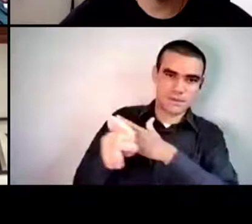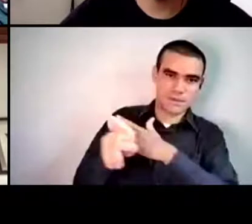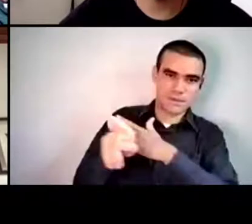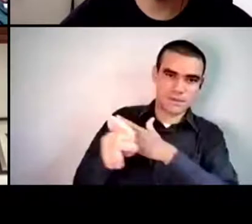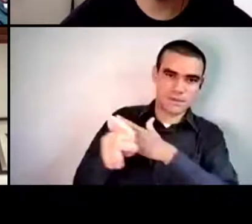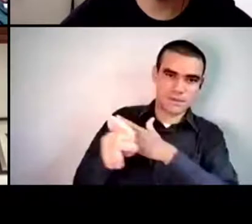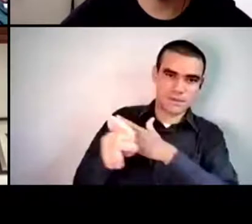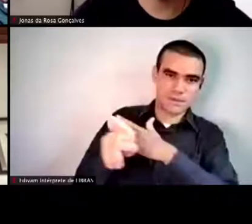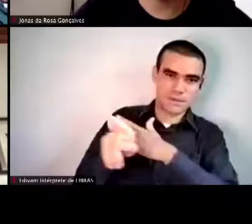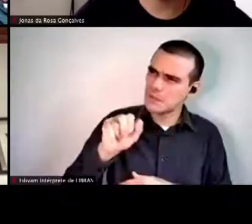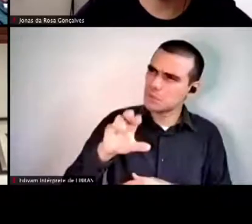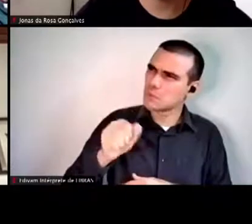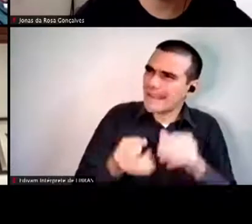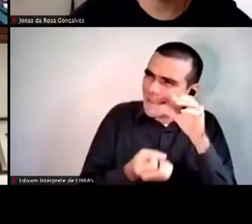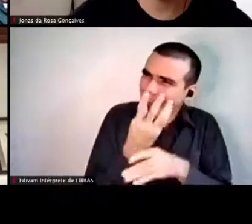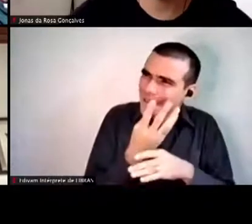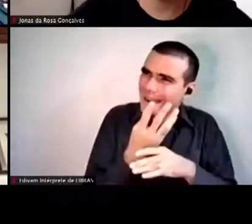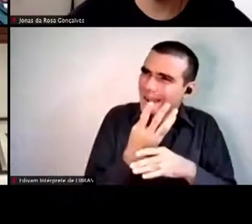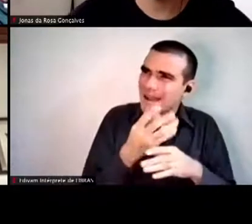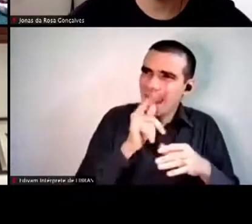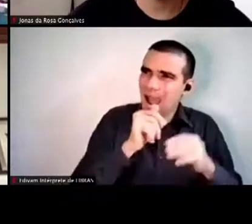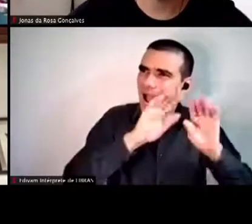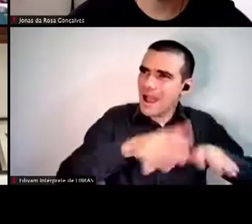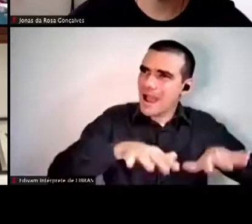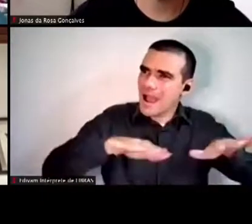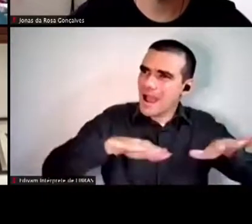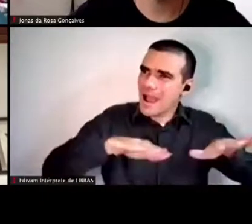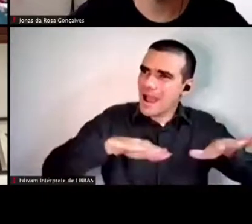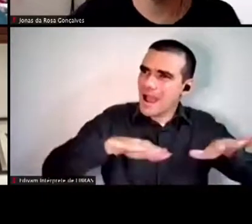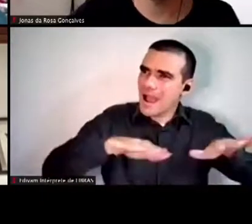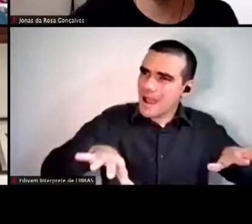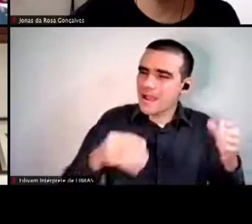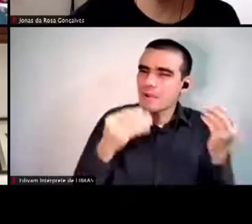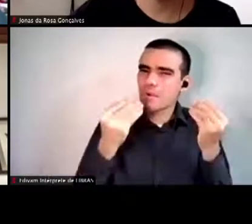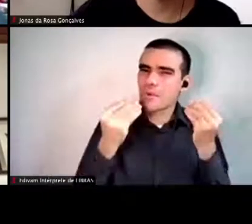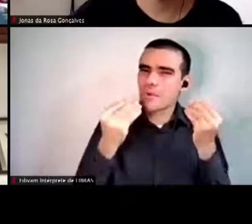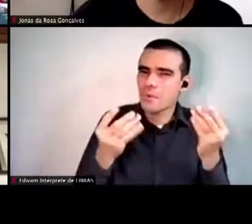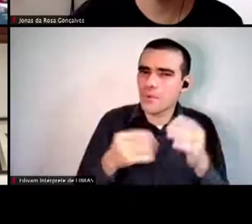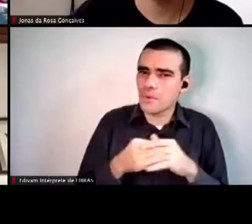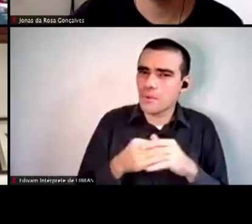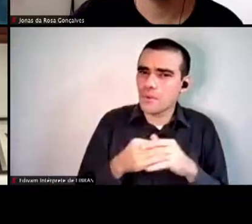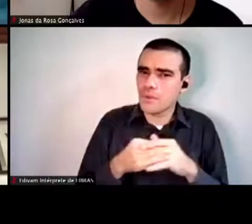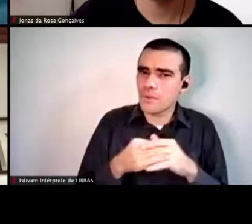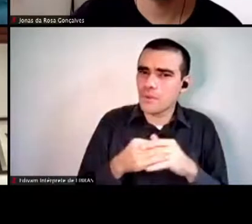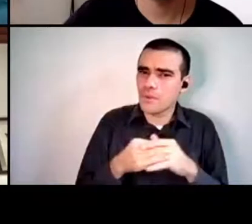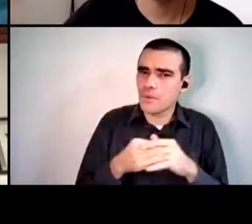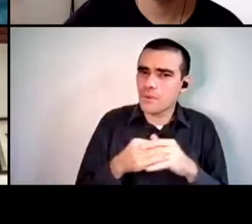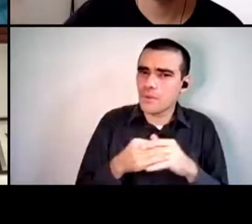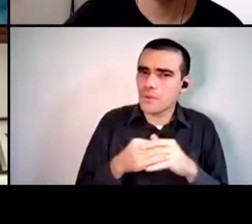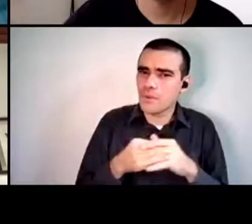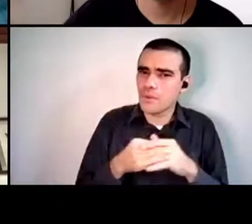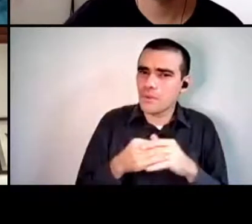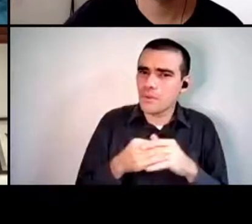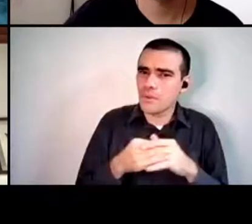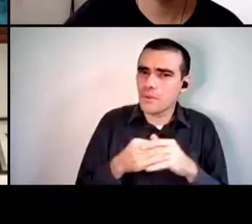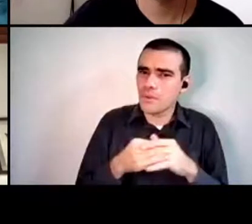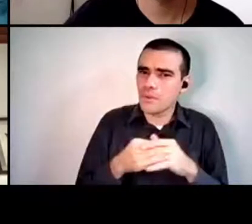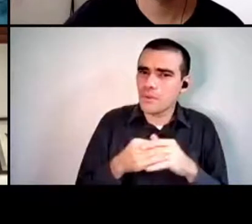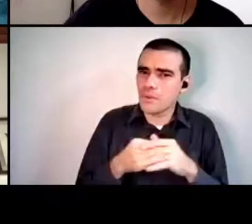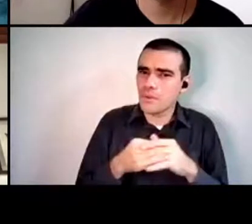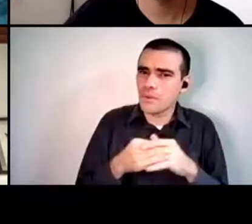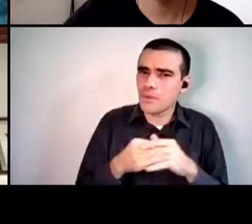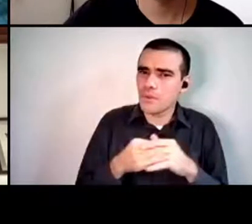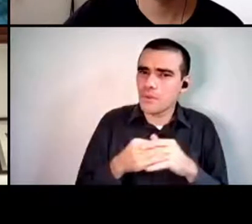are raising pirarucu in captivity, but we just developed this technology